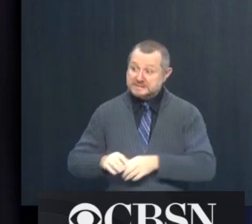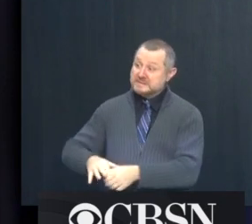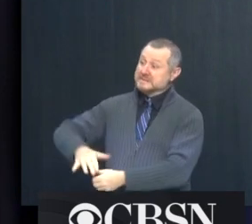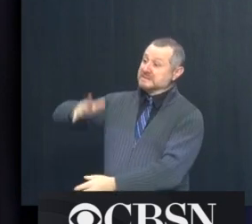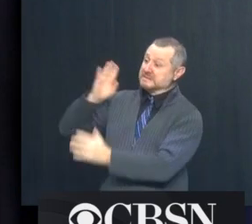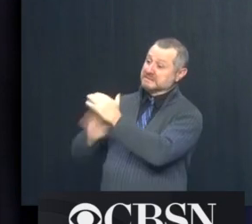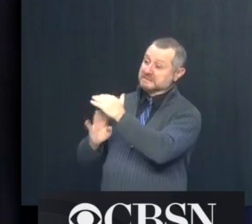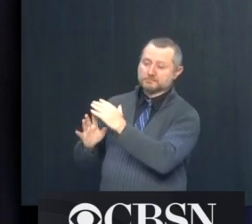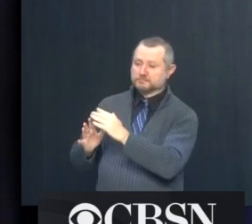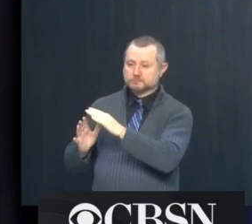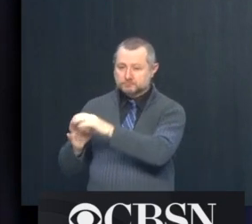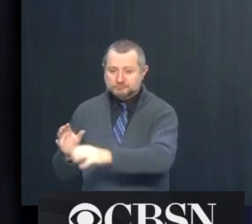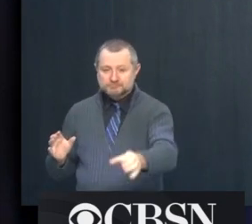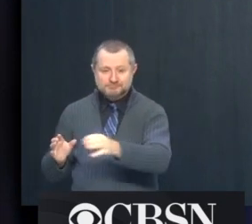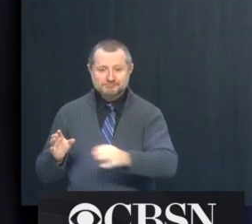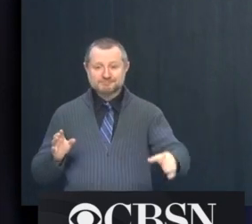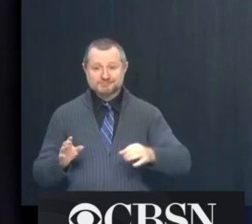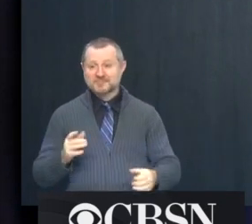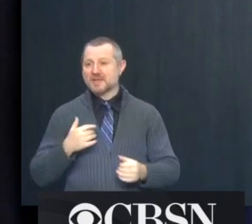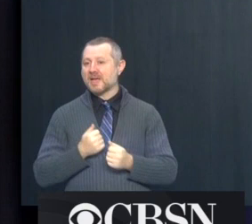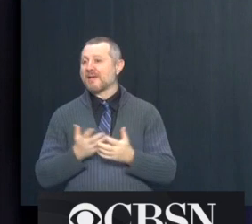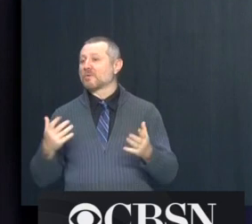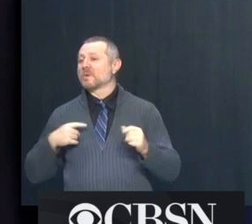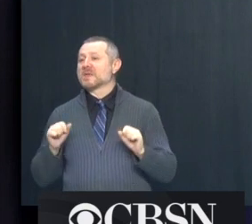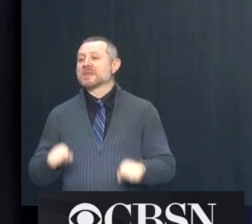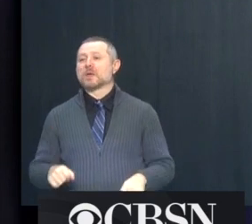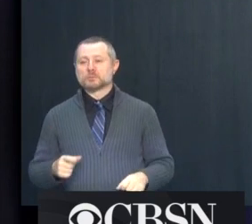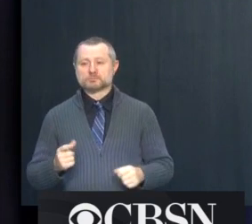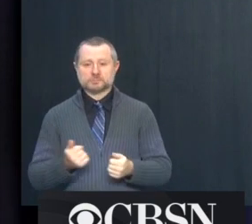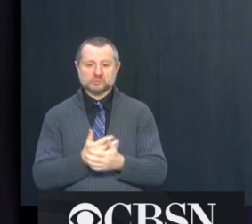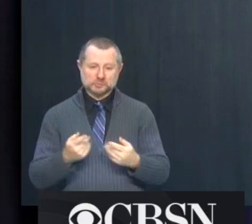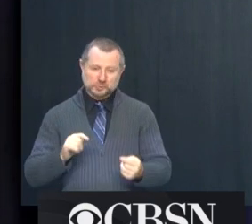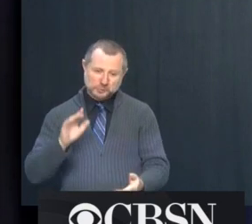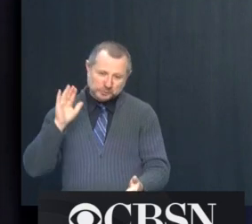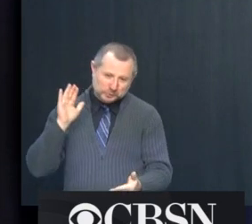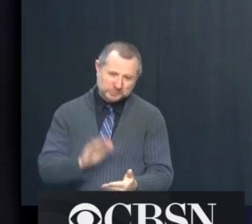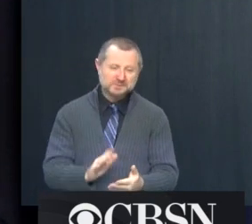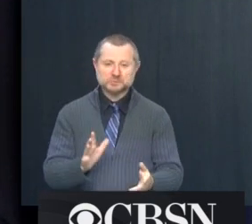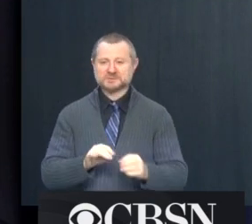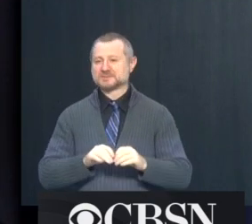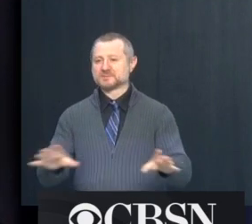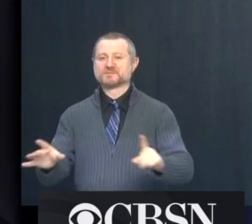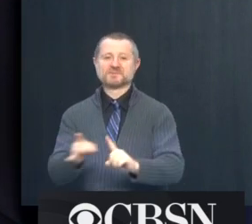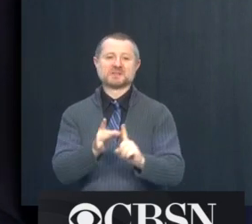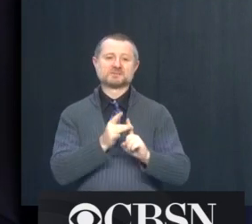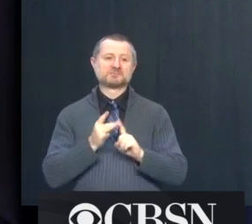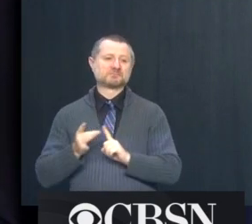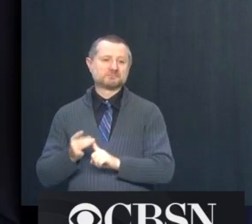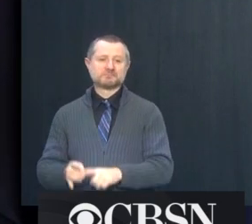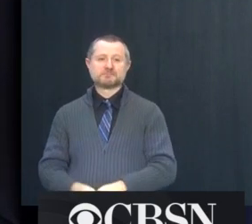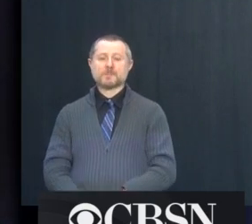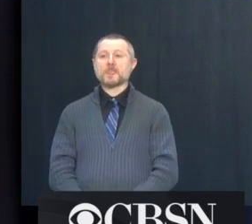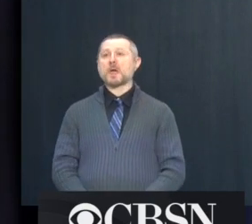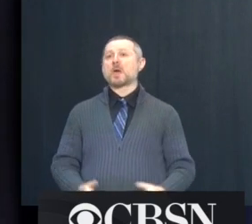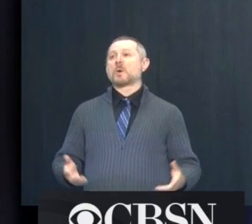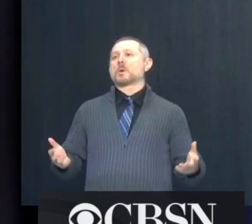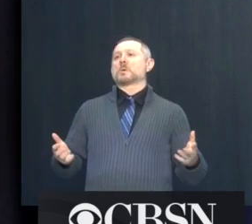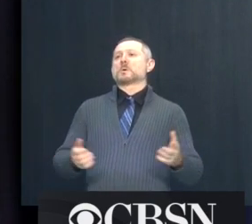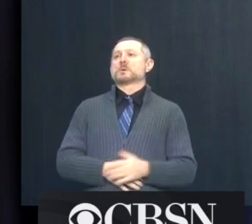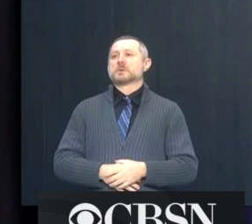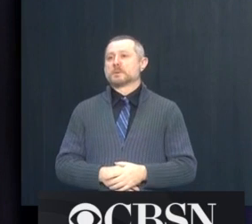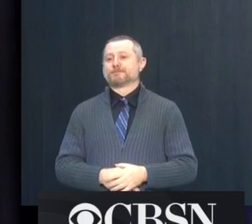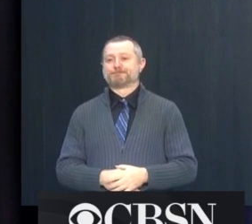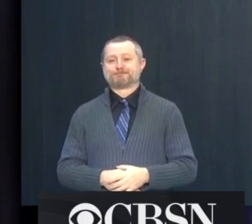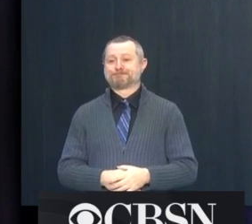and then doing everything you can to reduce the spread. The